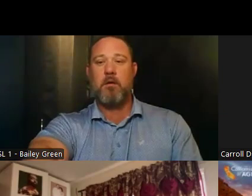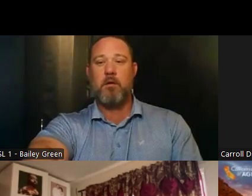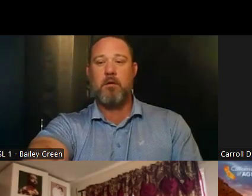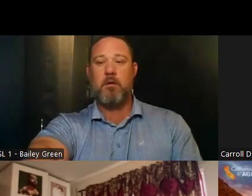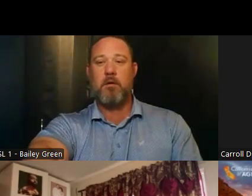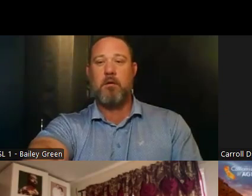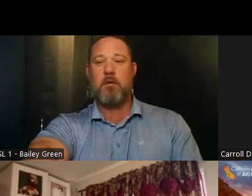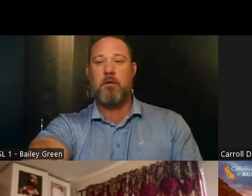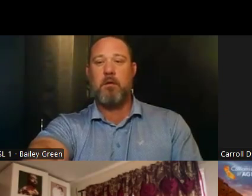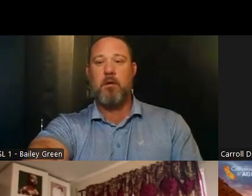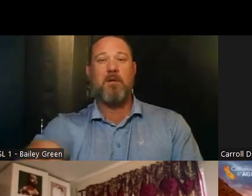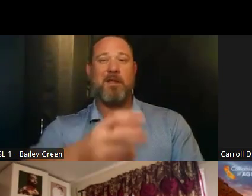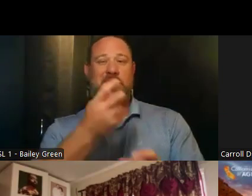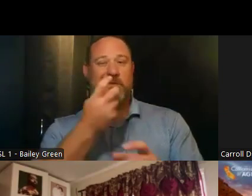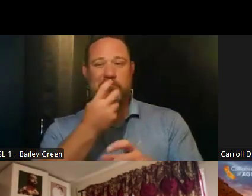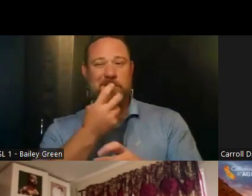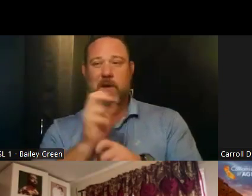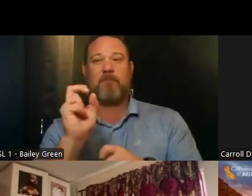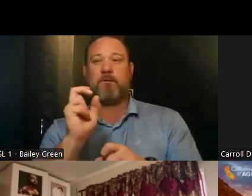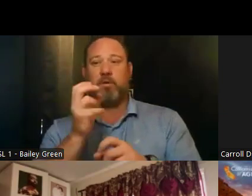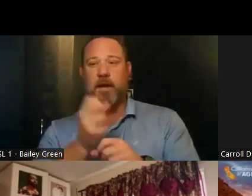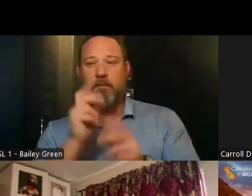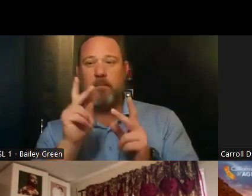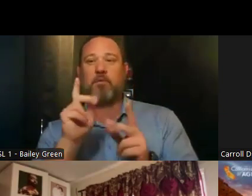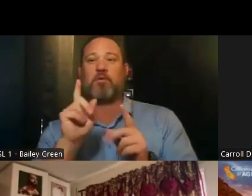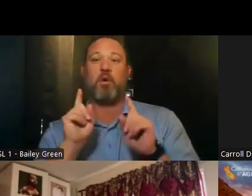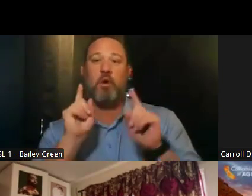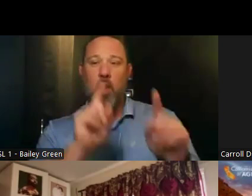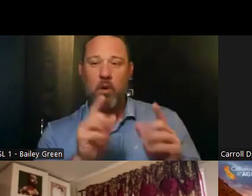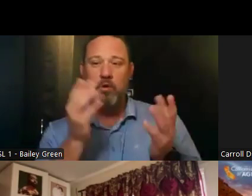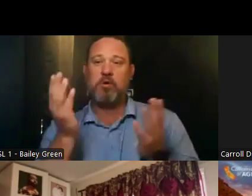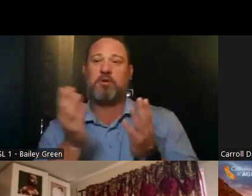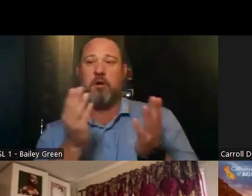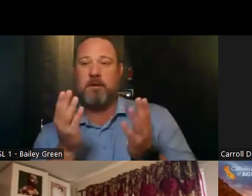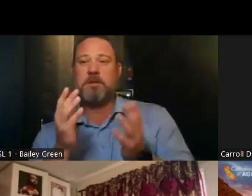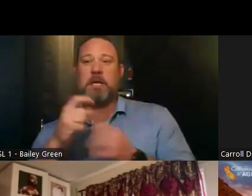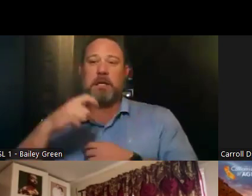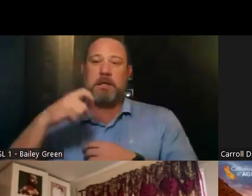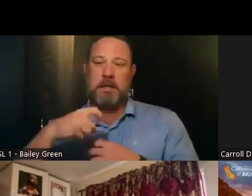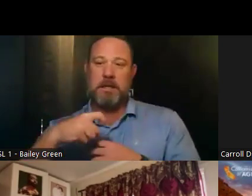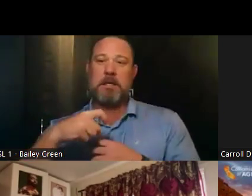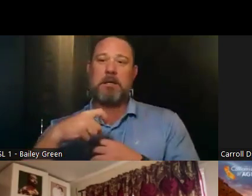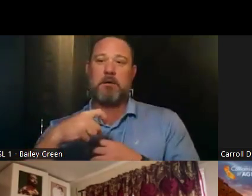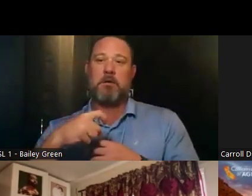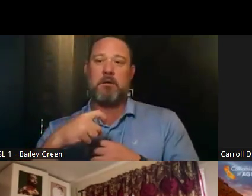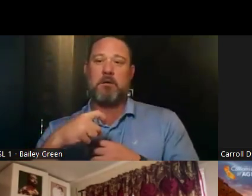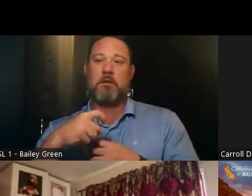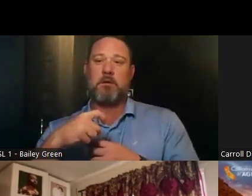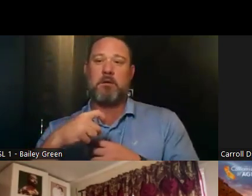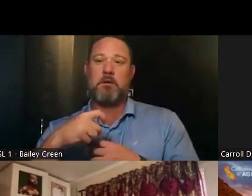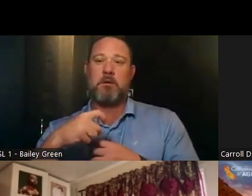get people to go to services to do the things that they need in light of the